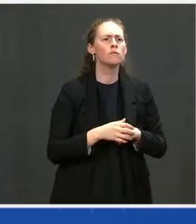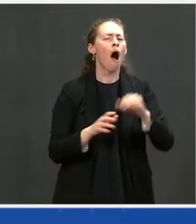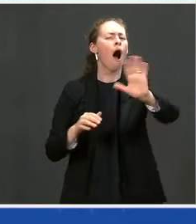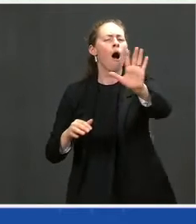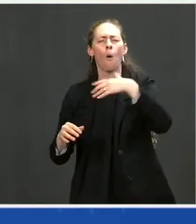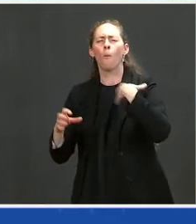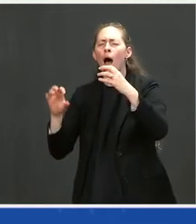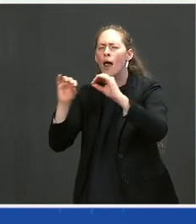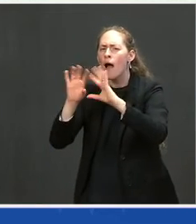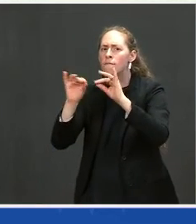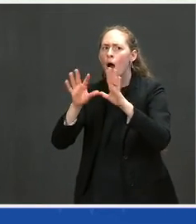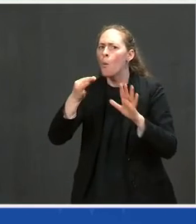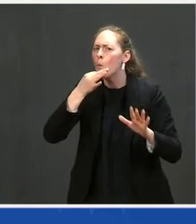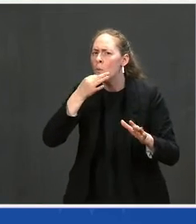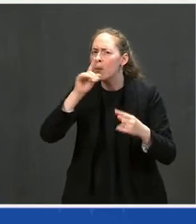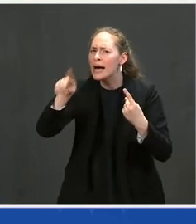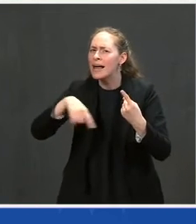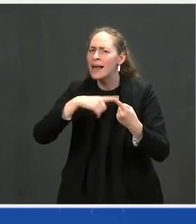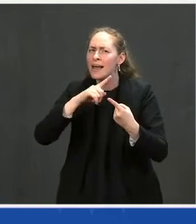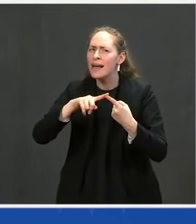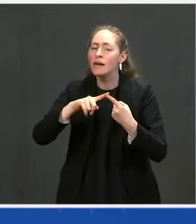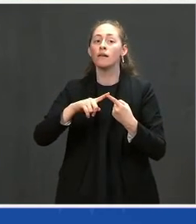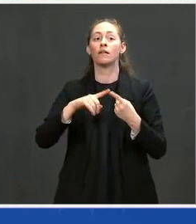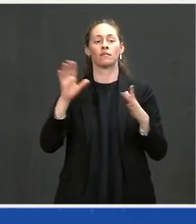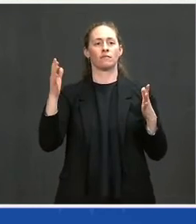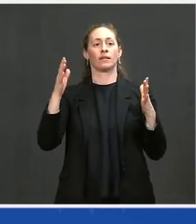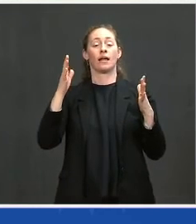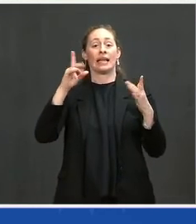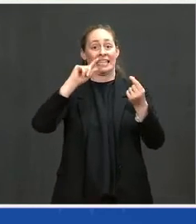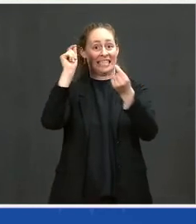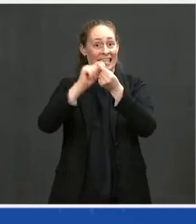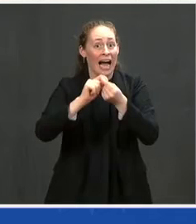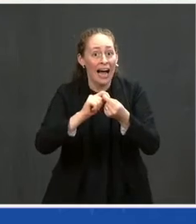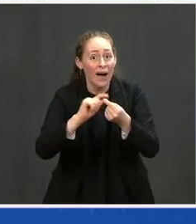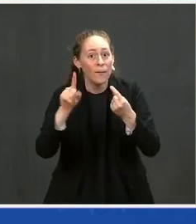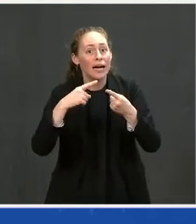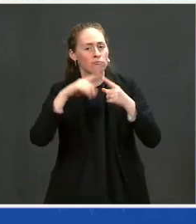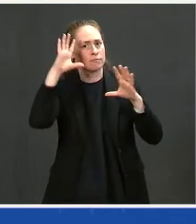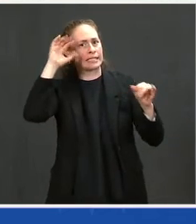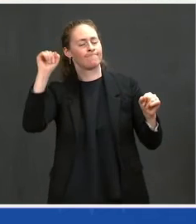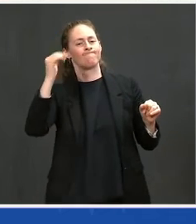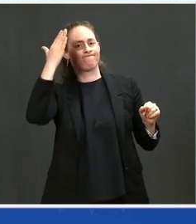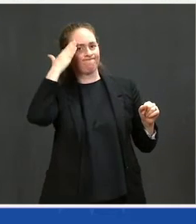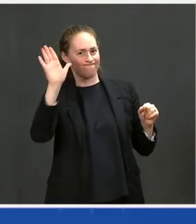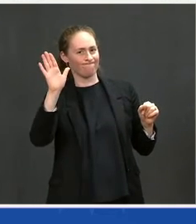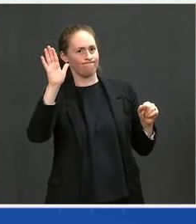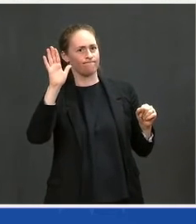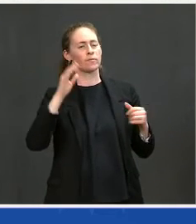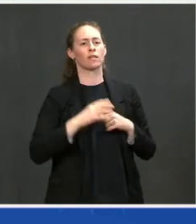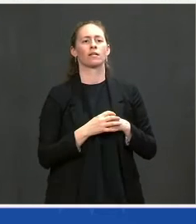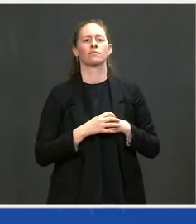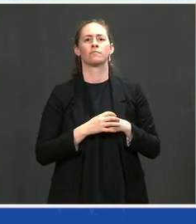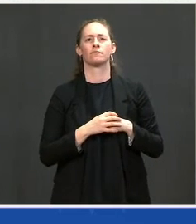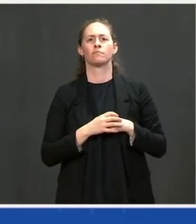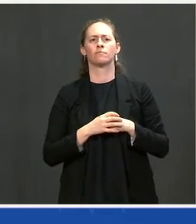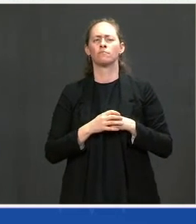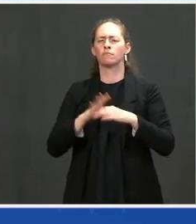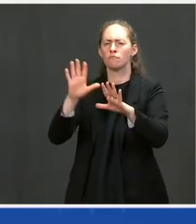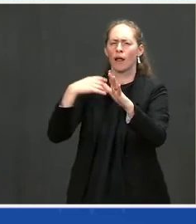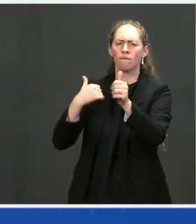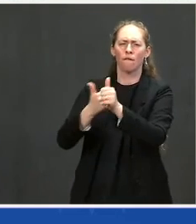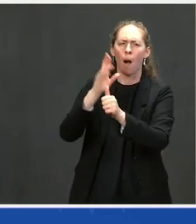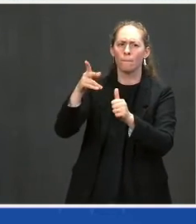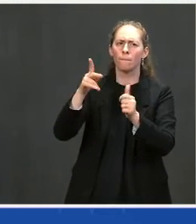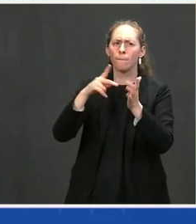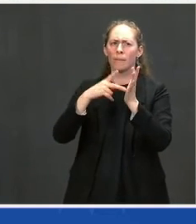know, to be clear. Do you bear responsibility for everything that's happening at the border now? I hear you talking a lot about the